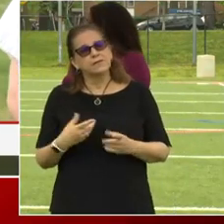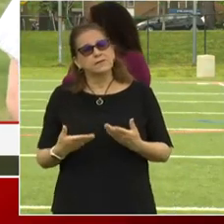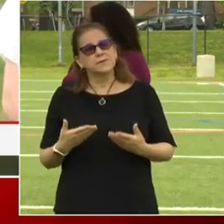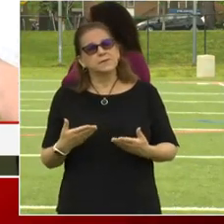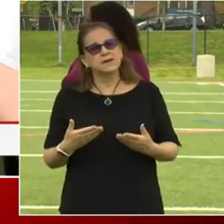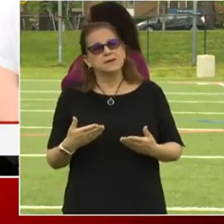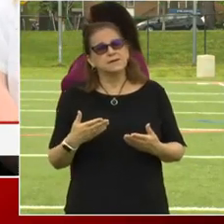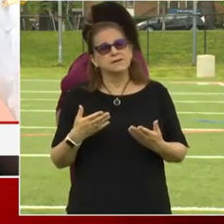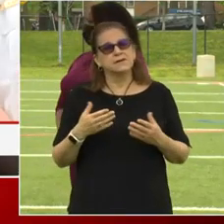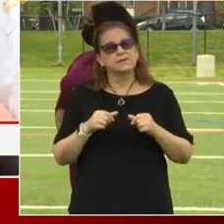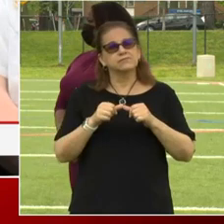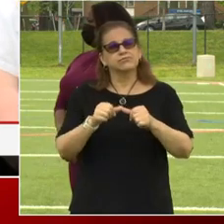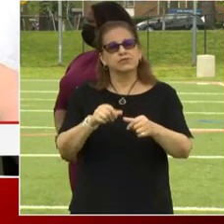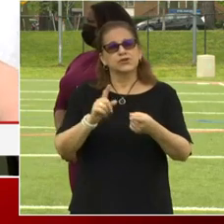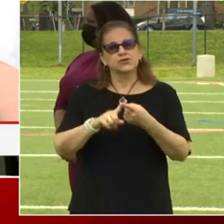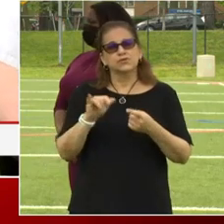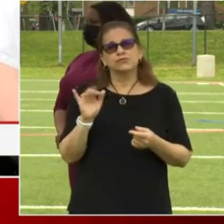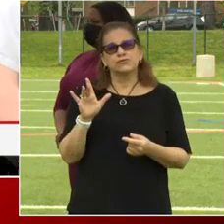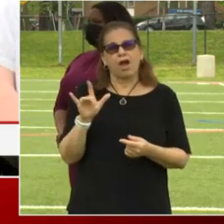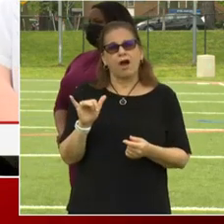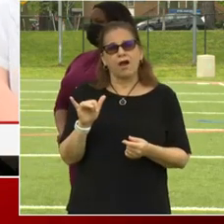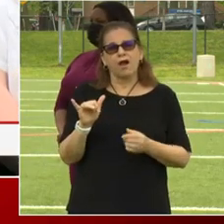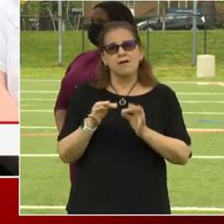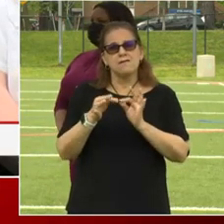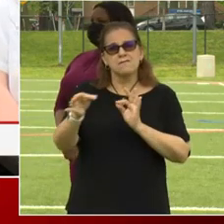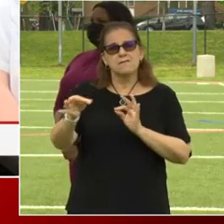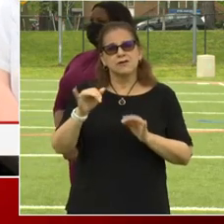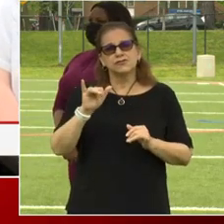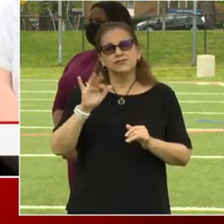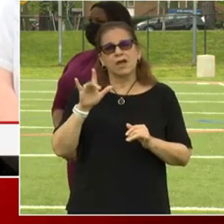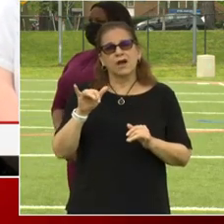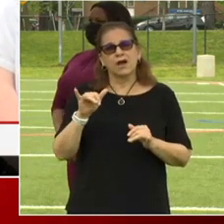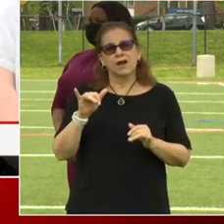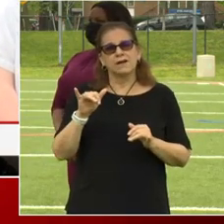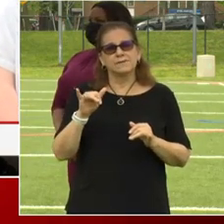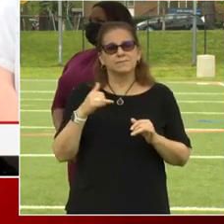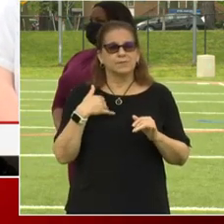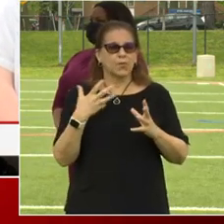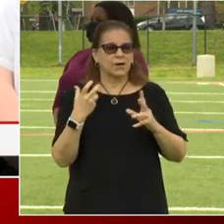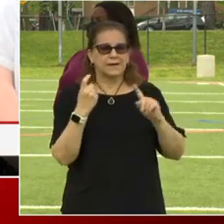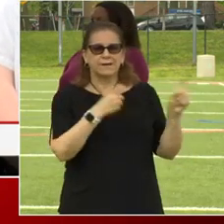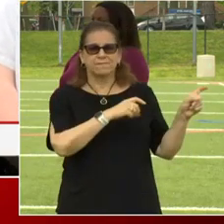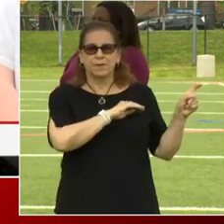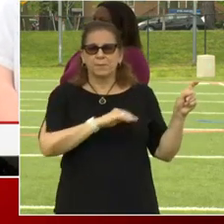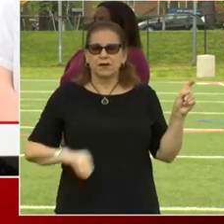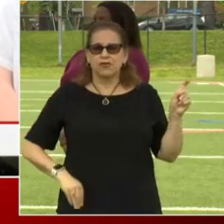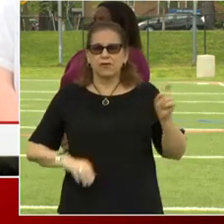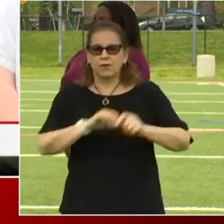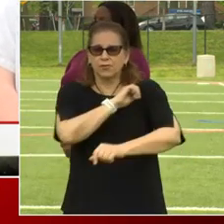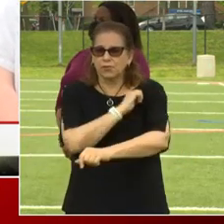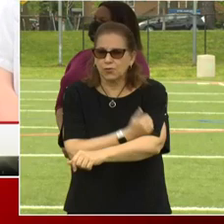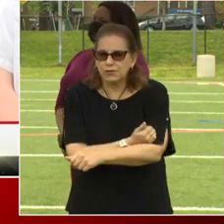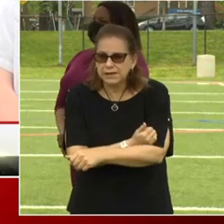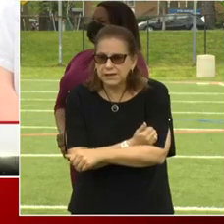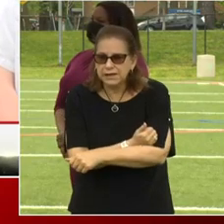July. The effect is that it continues to give the mayor authority